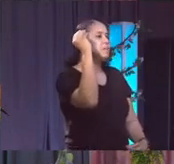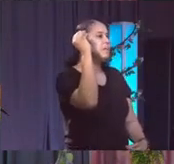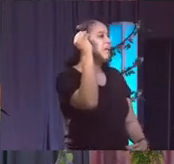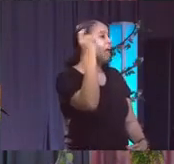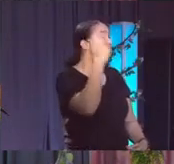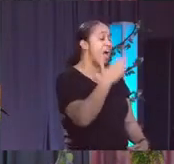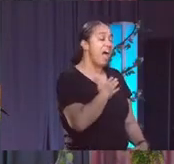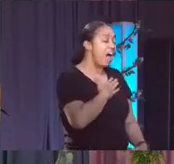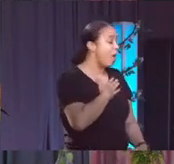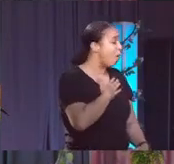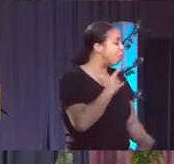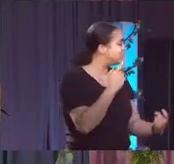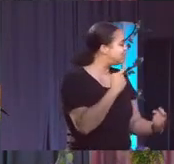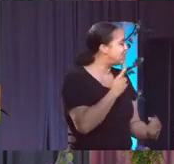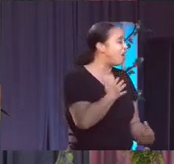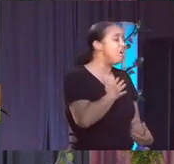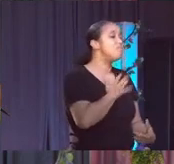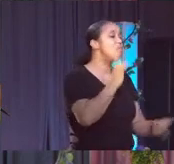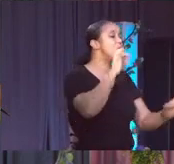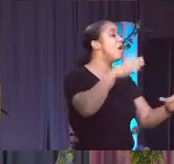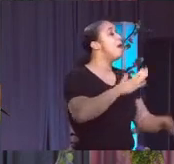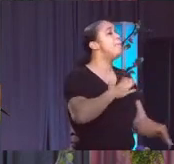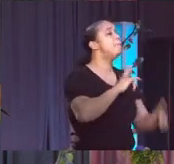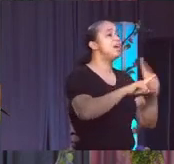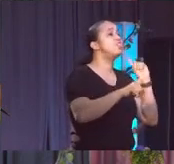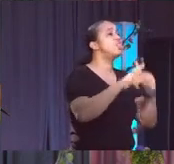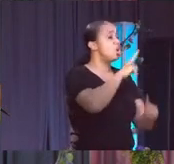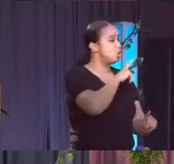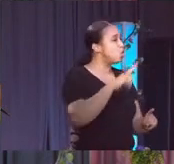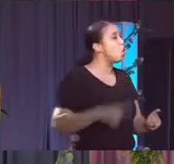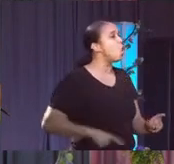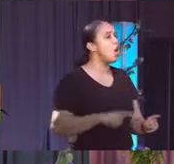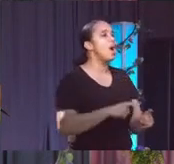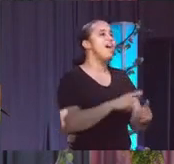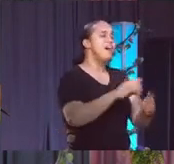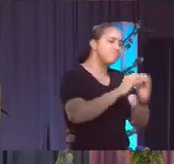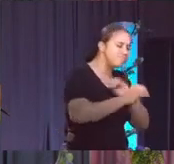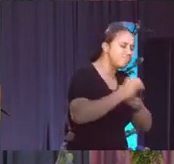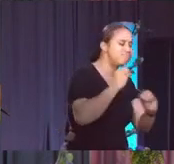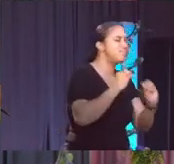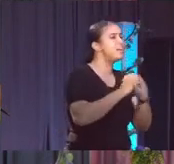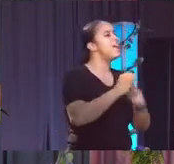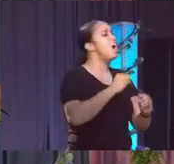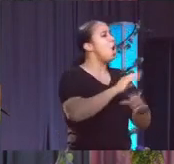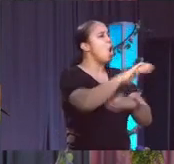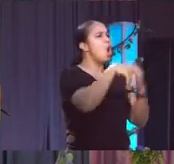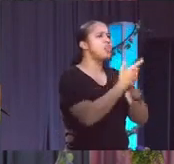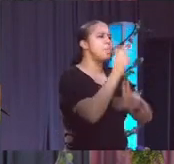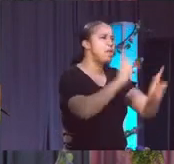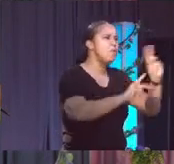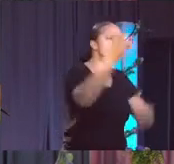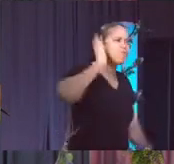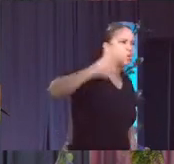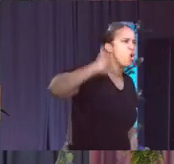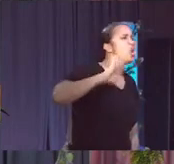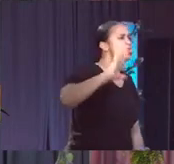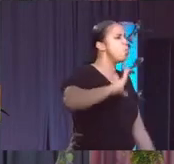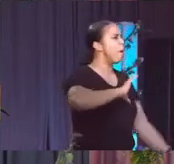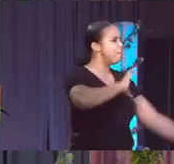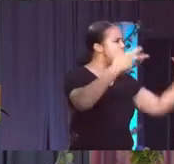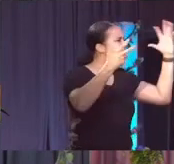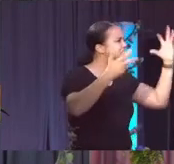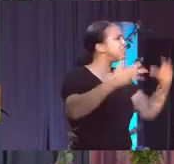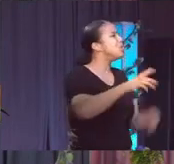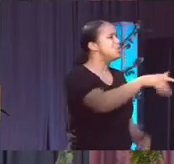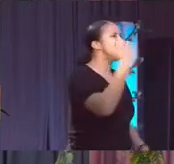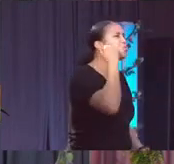a wretch undone. And then the Lord finished me and refined. All the people who used to be a mess, you know you were a mess. You